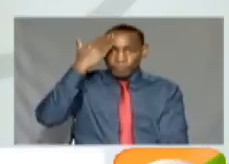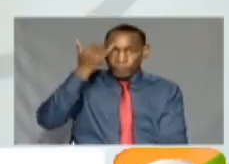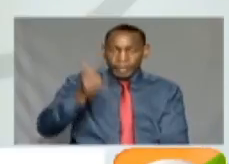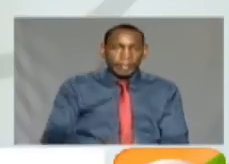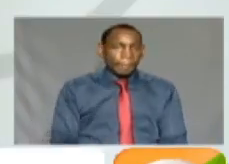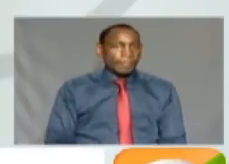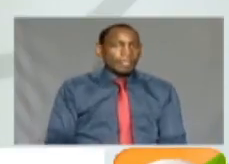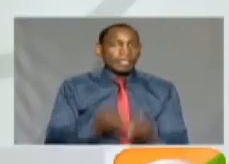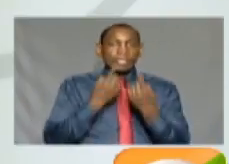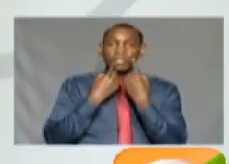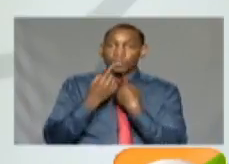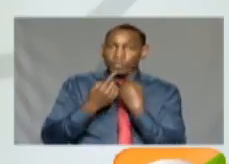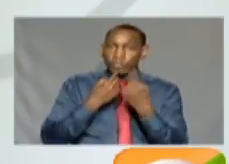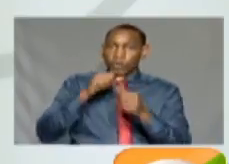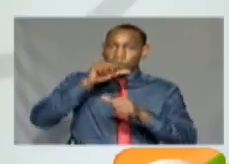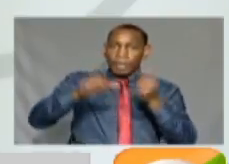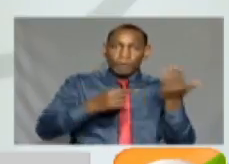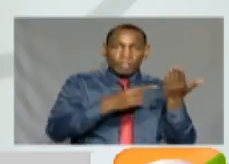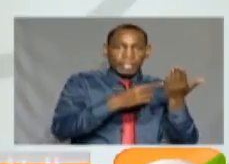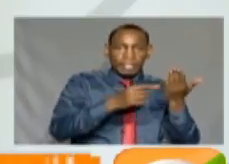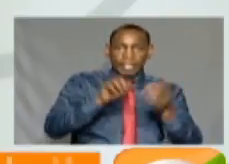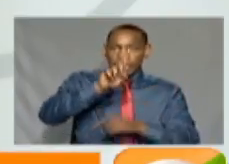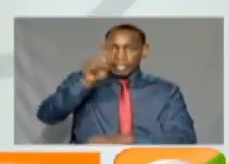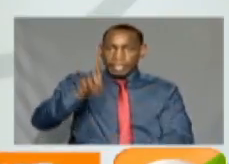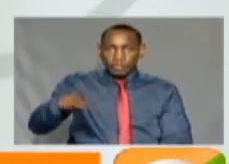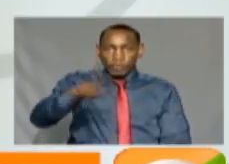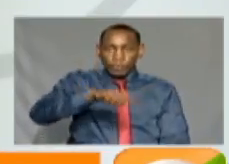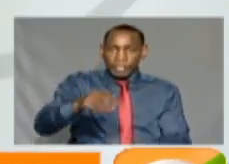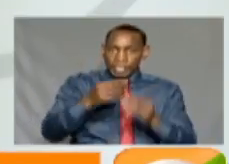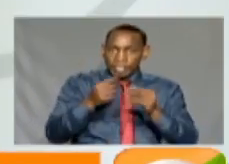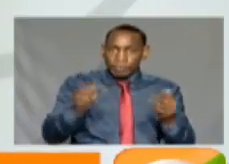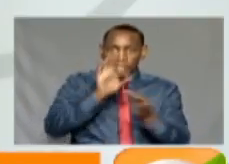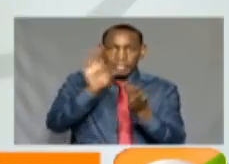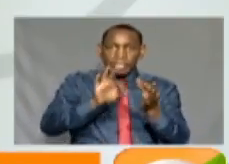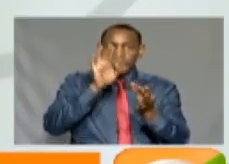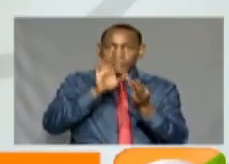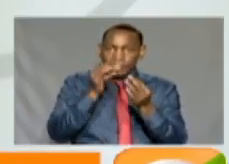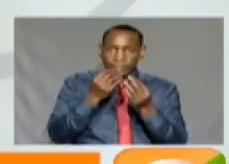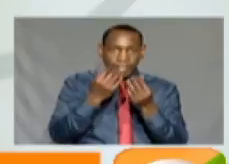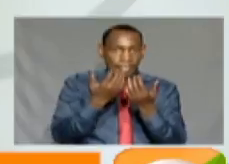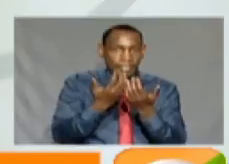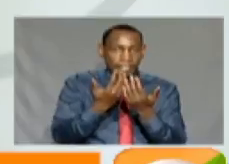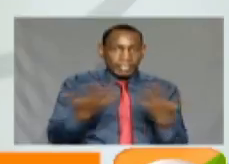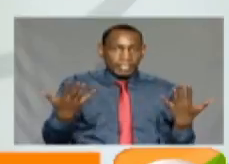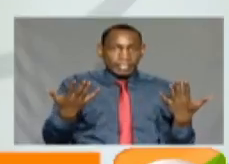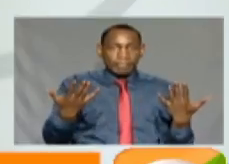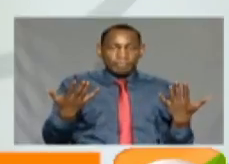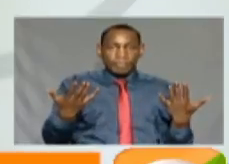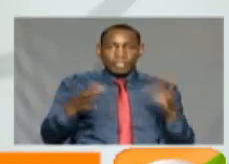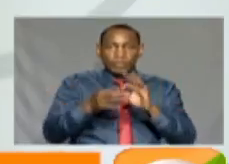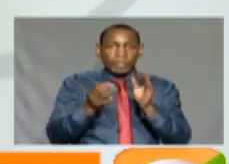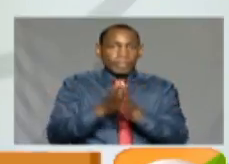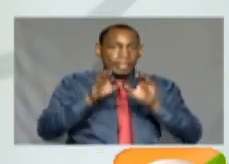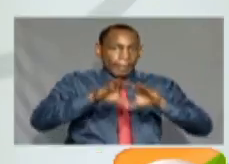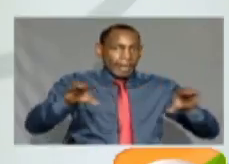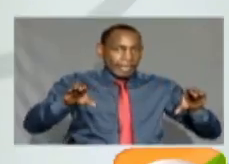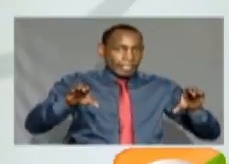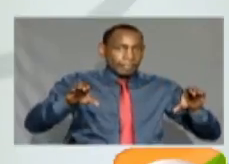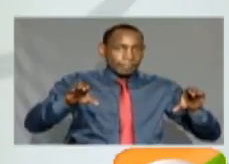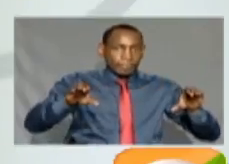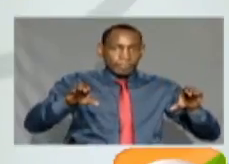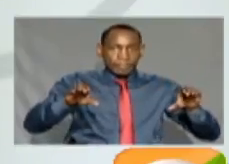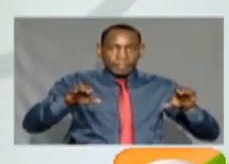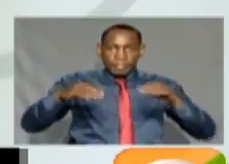we talk about technology is a question of us also addressing the specific needs which are in the market, you know, bringing